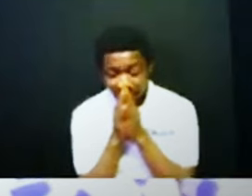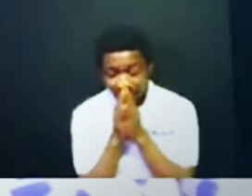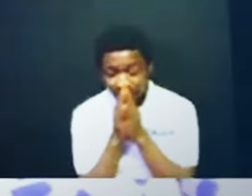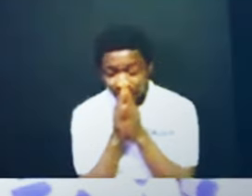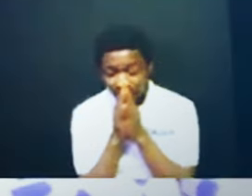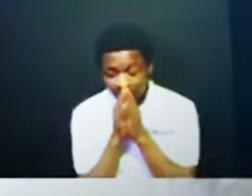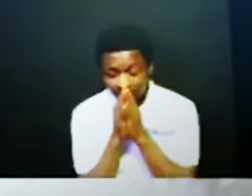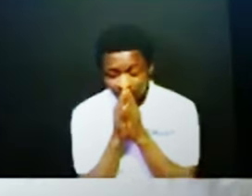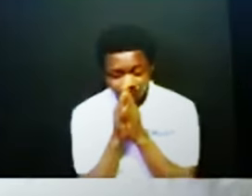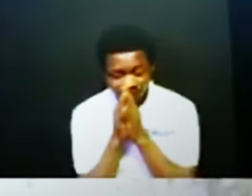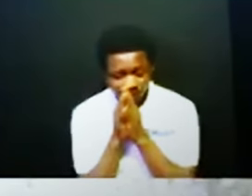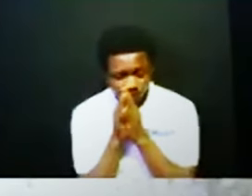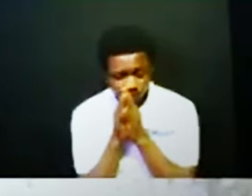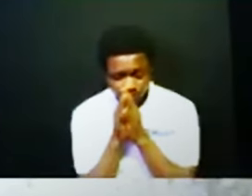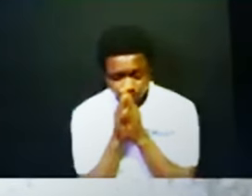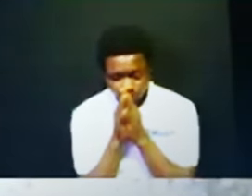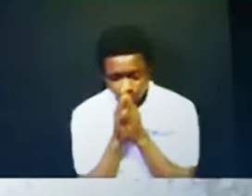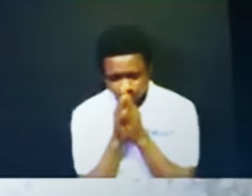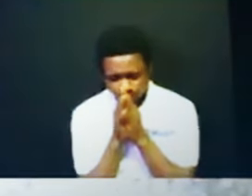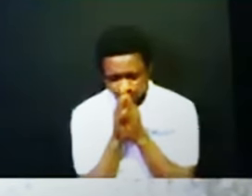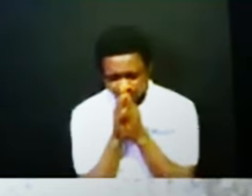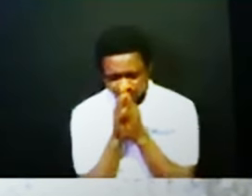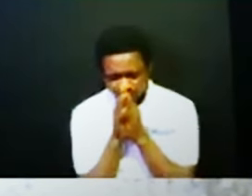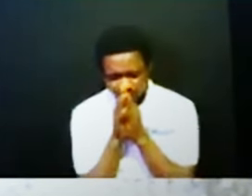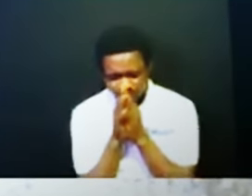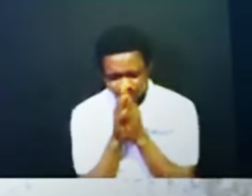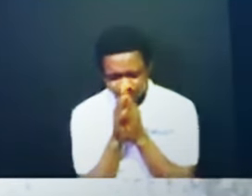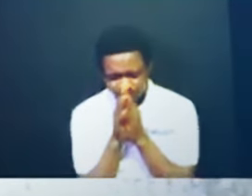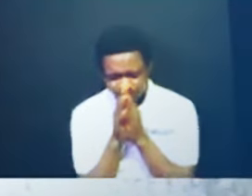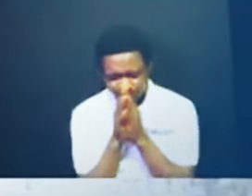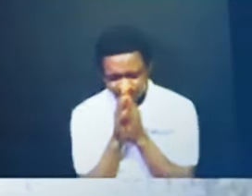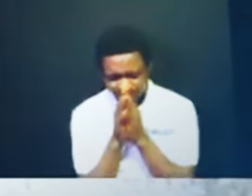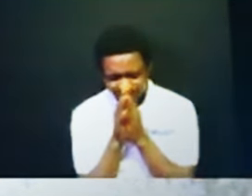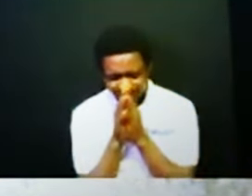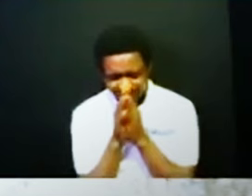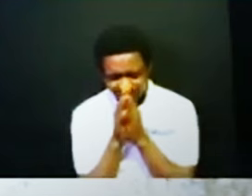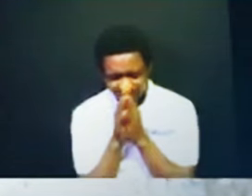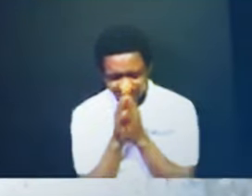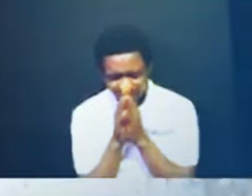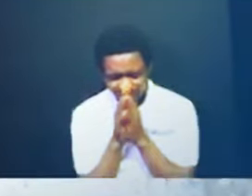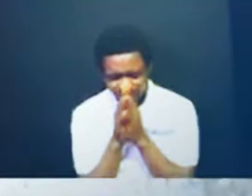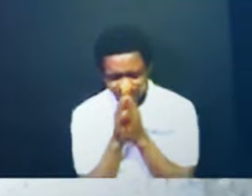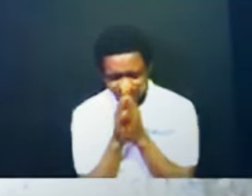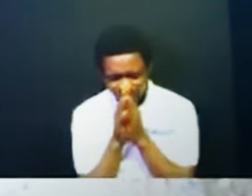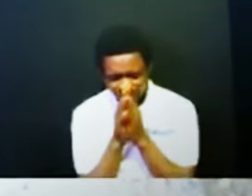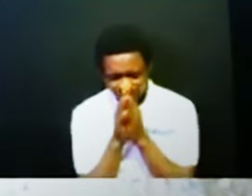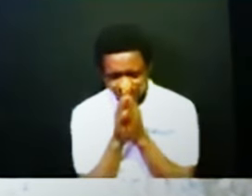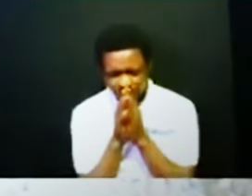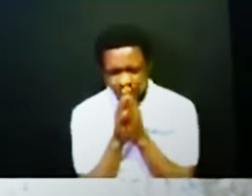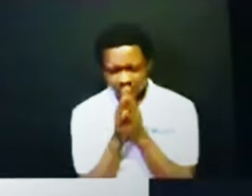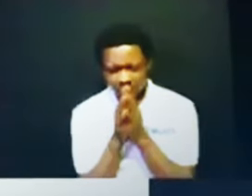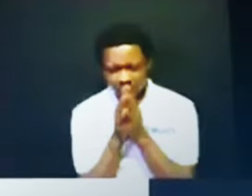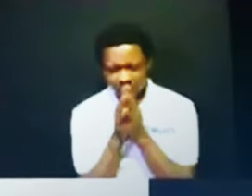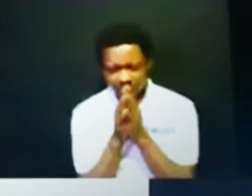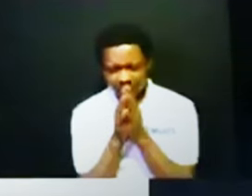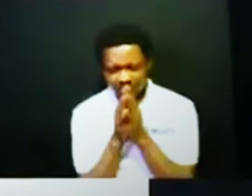consecrated unto you. Take my hand. Let it